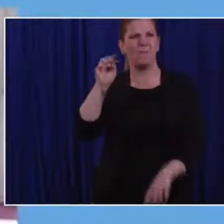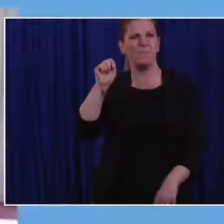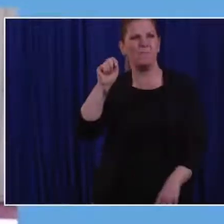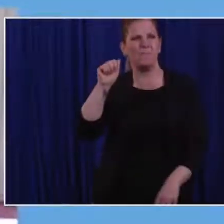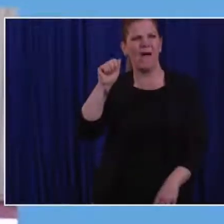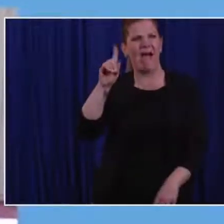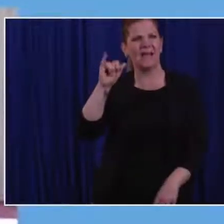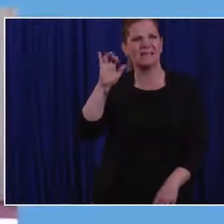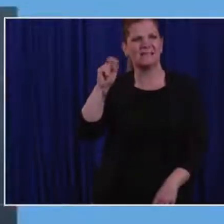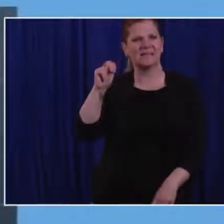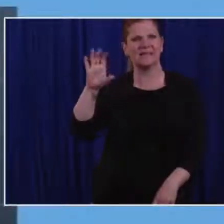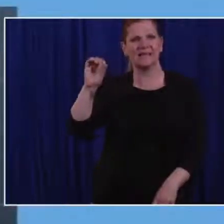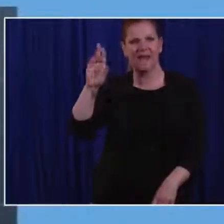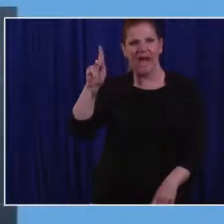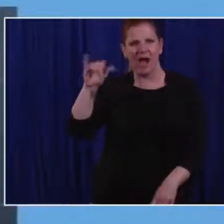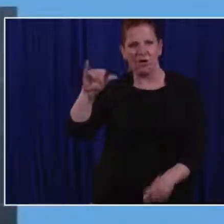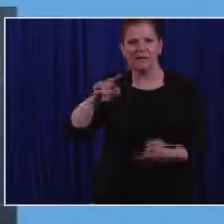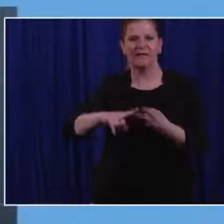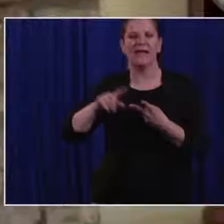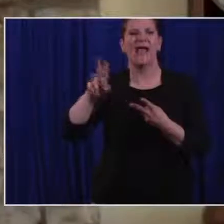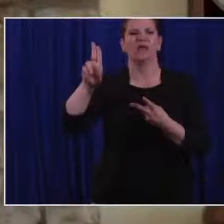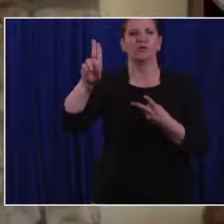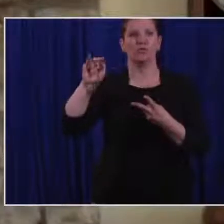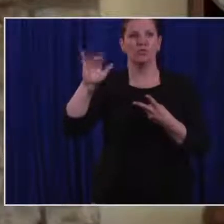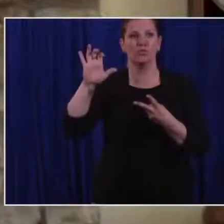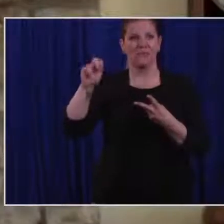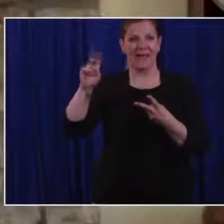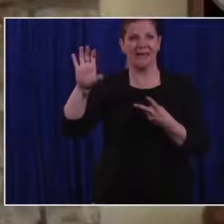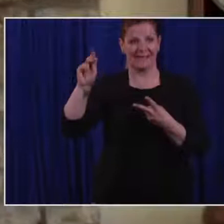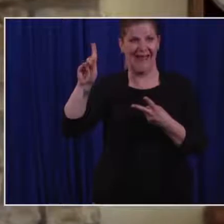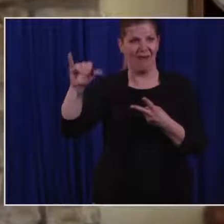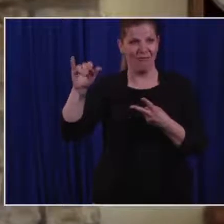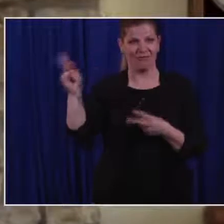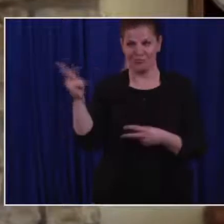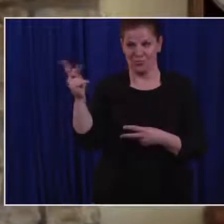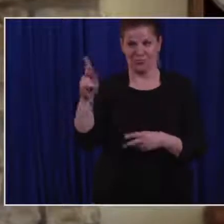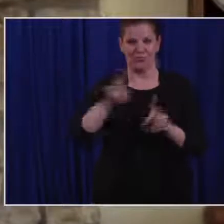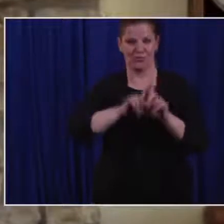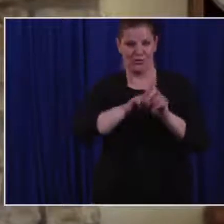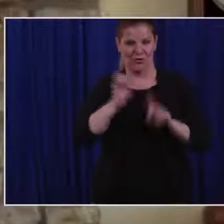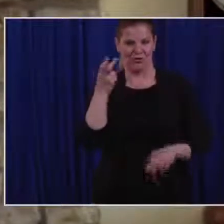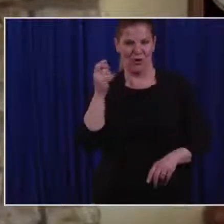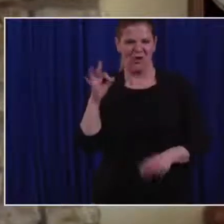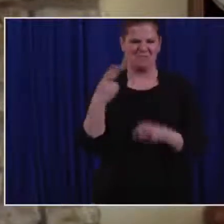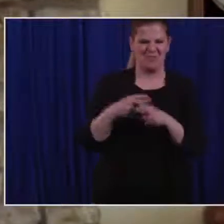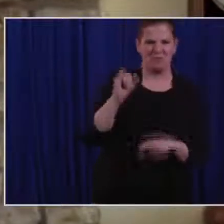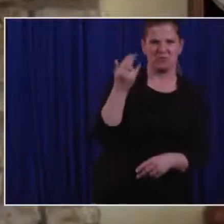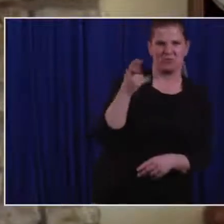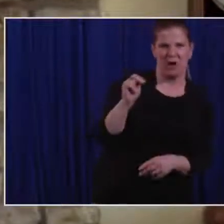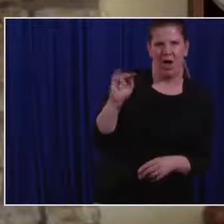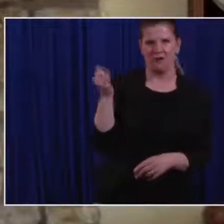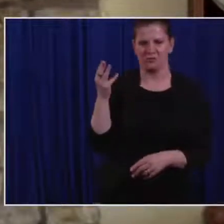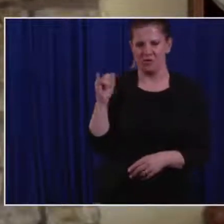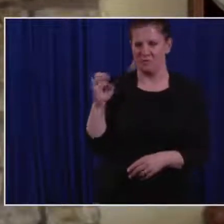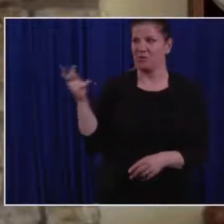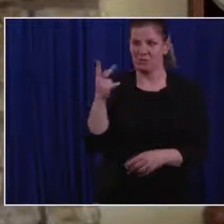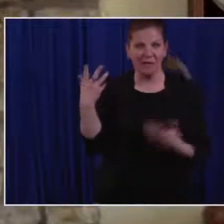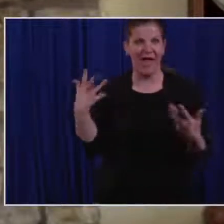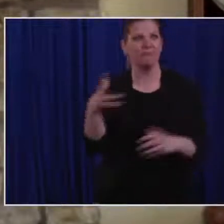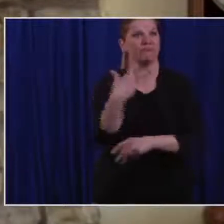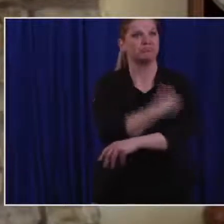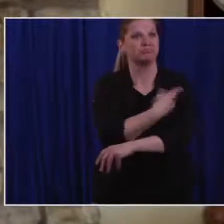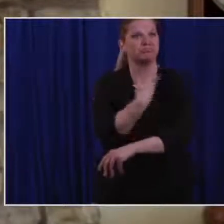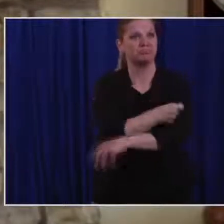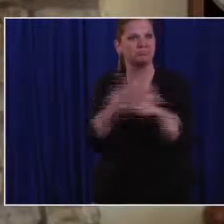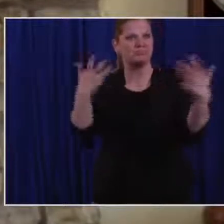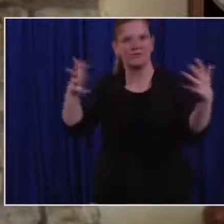Jamie Patton from Union County. So we thank all of them. It's great to see them leading by example. We're appreciative of Colonel